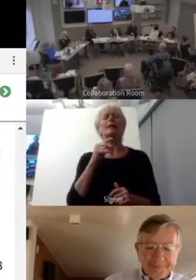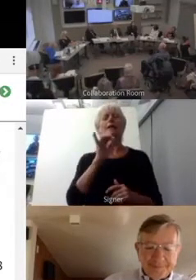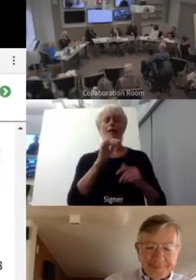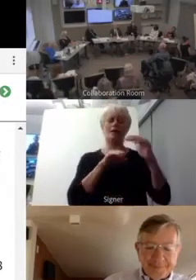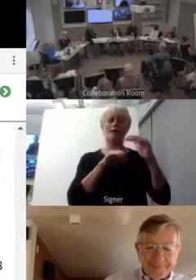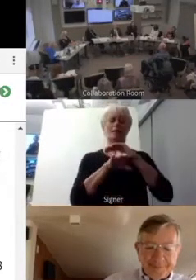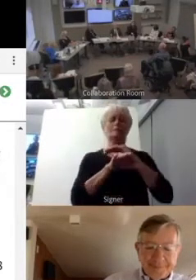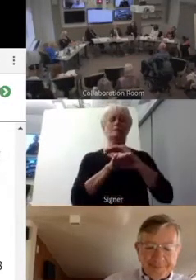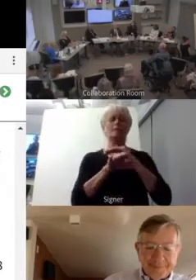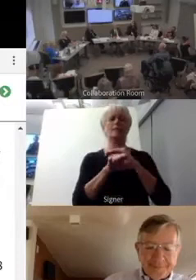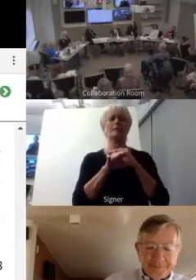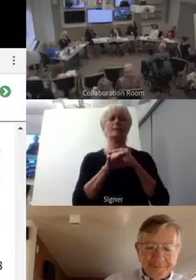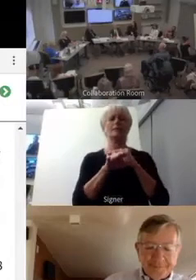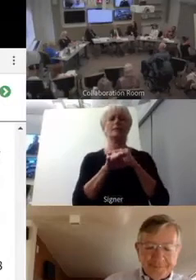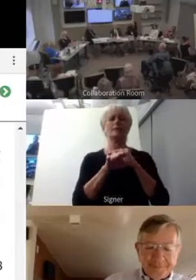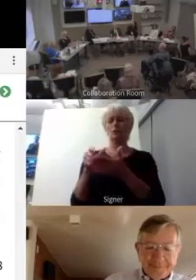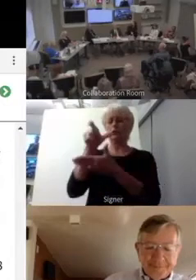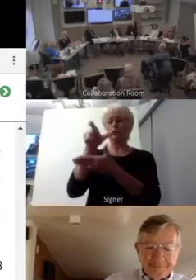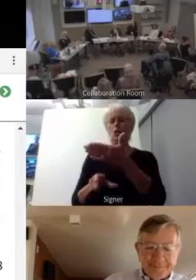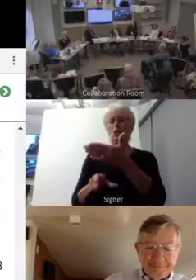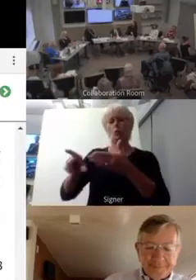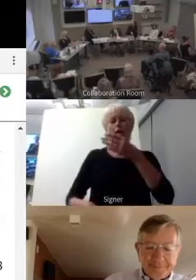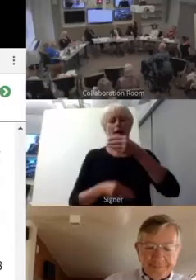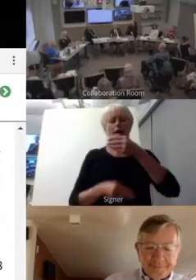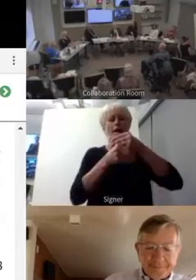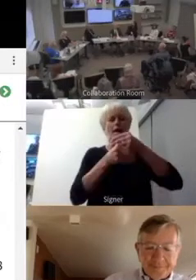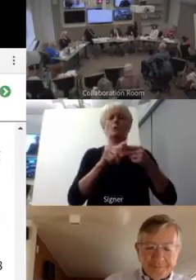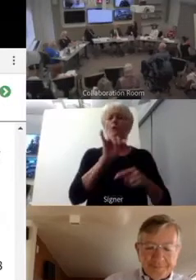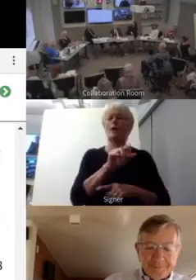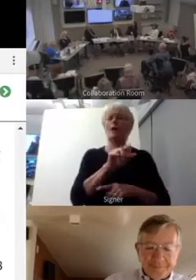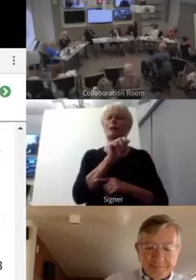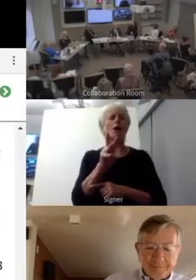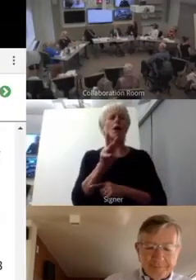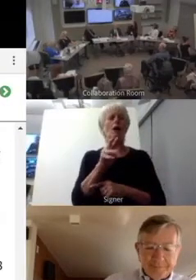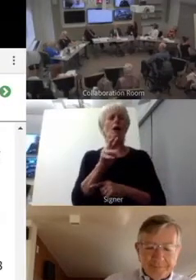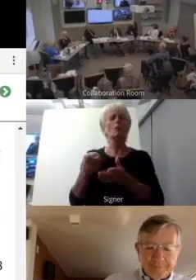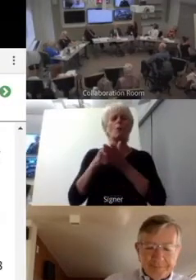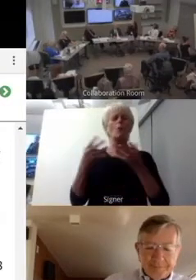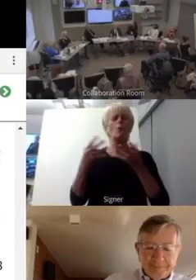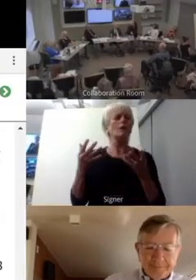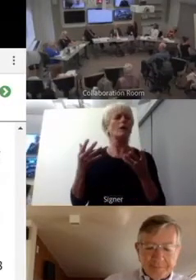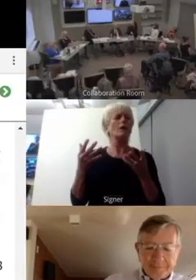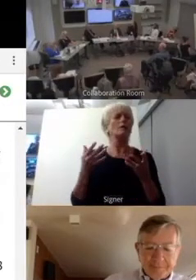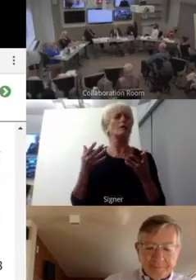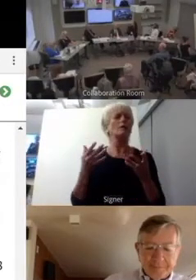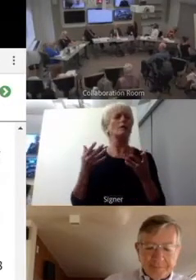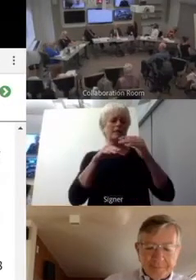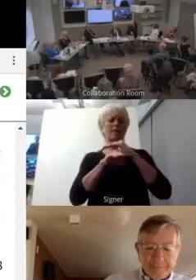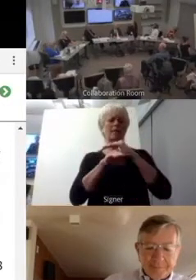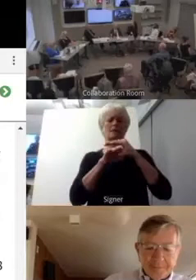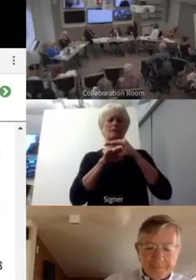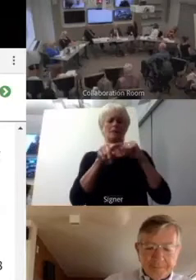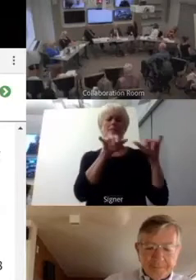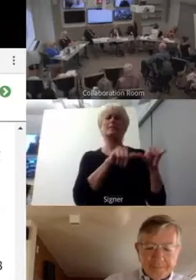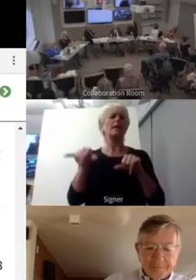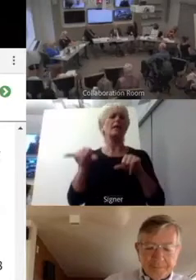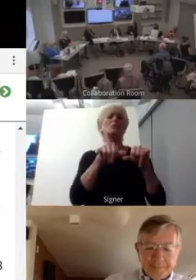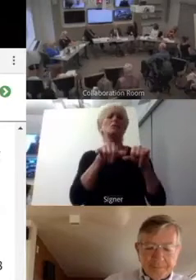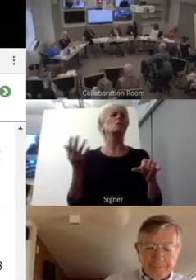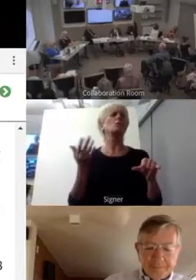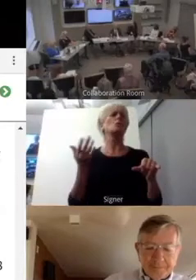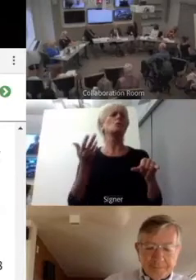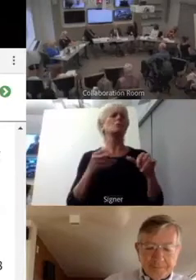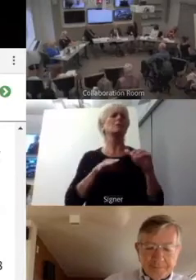the disability rights law? What does it require, and what kind of accessibility standards have been developed under it?